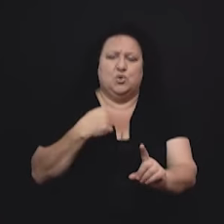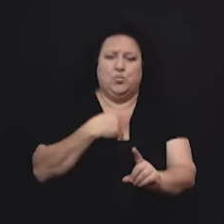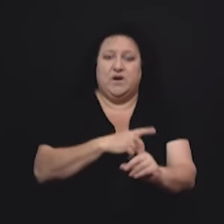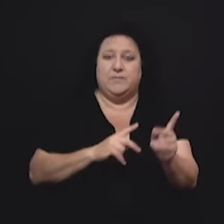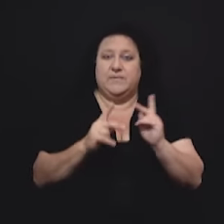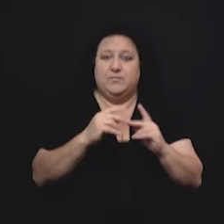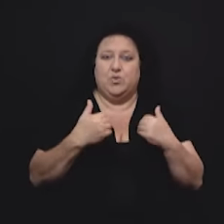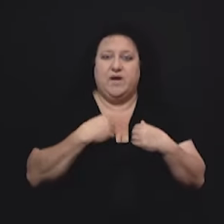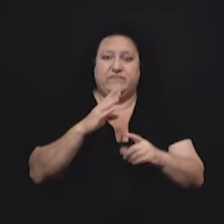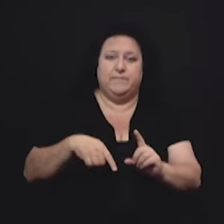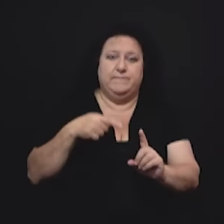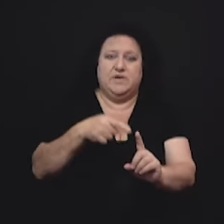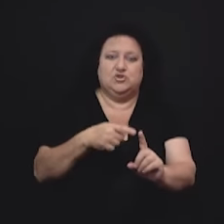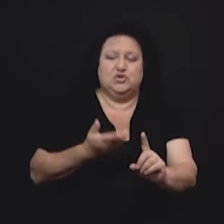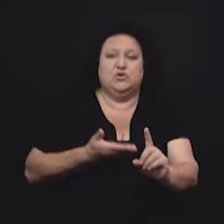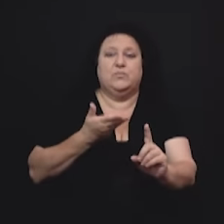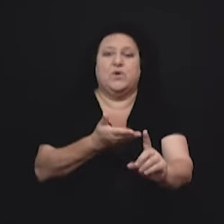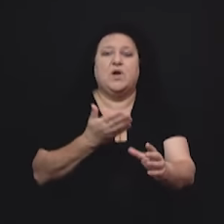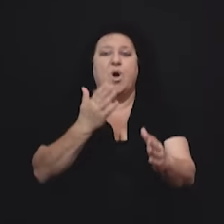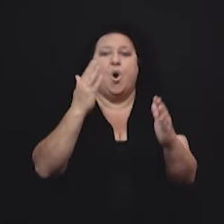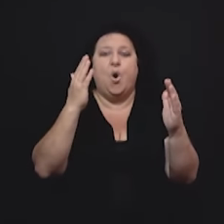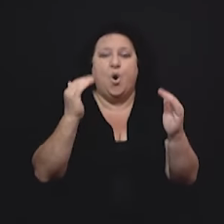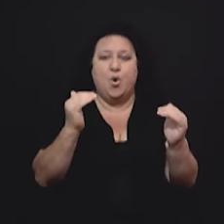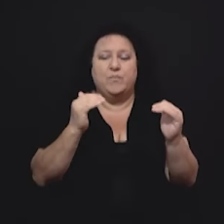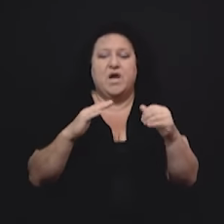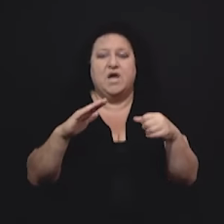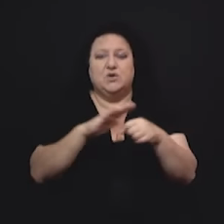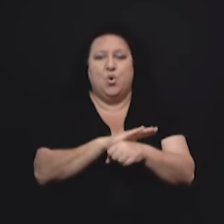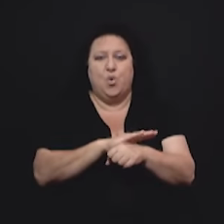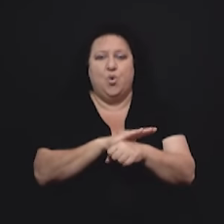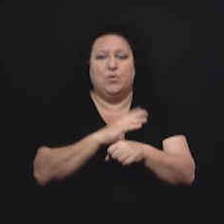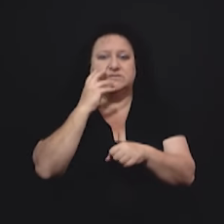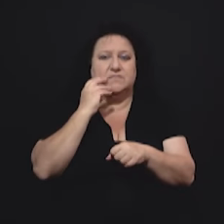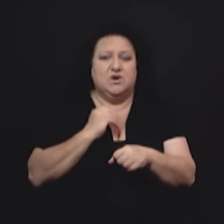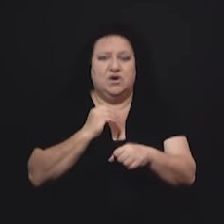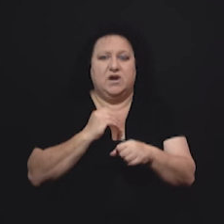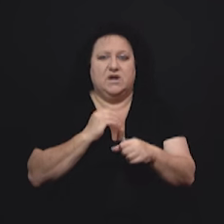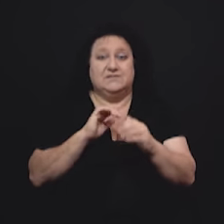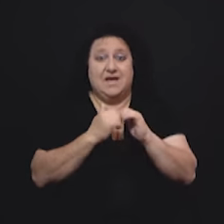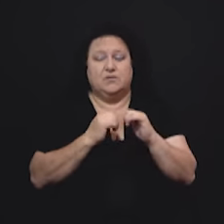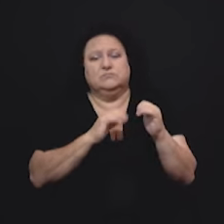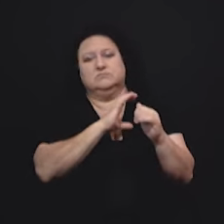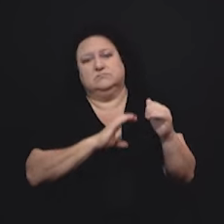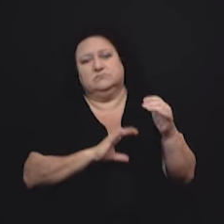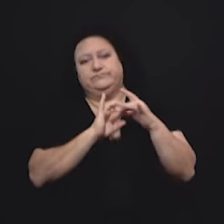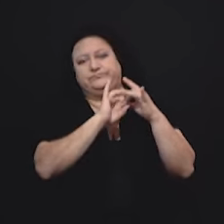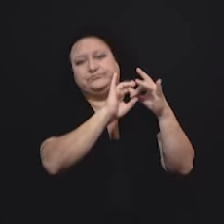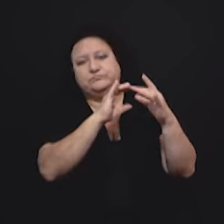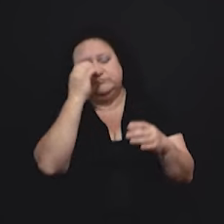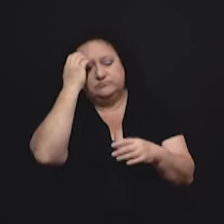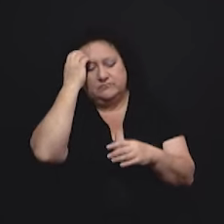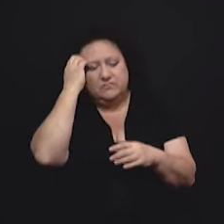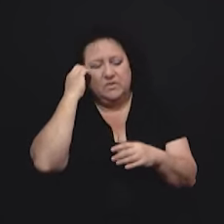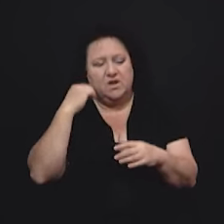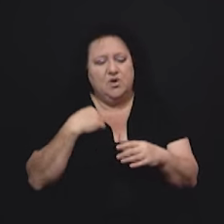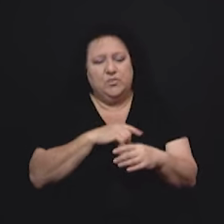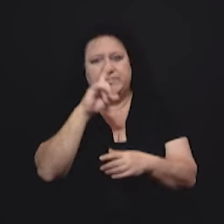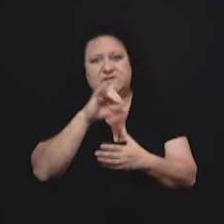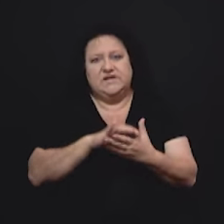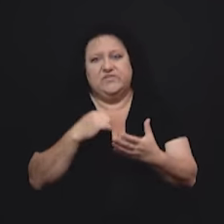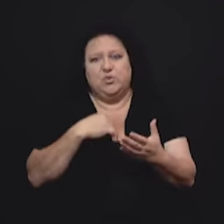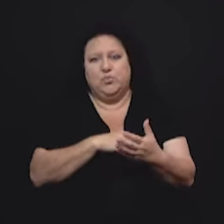to bring hope and wholeness through Christ. That's why we exist. That's why we believe we are here. We are people on mission